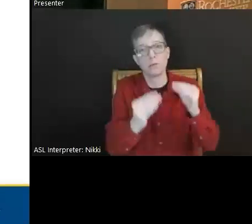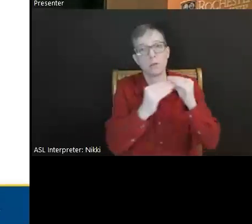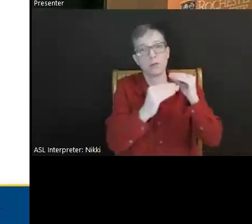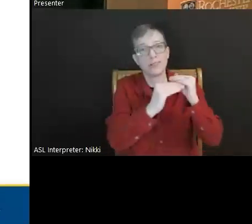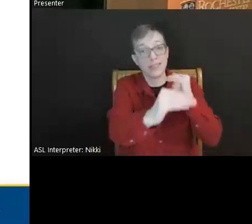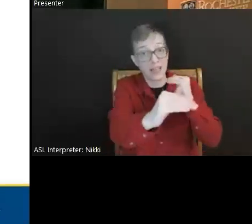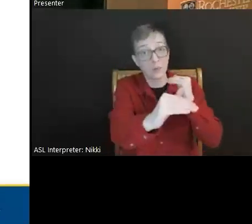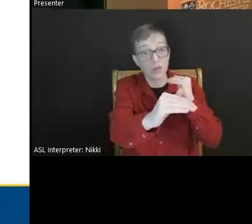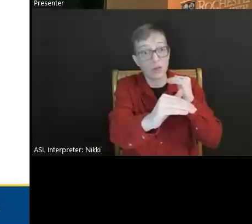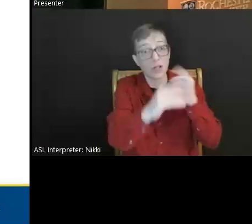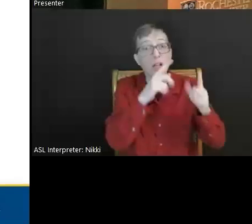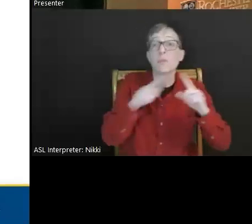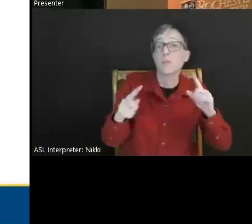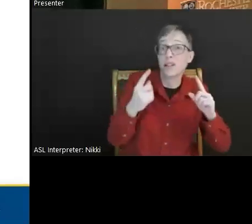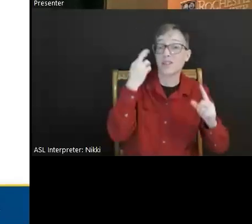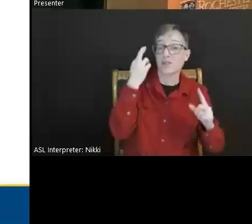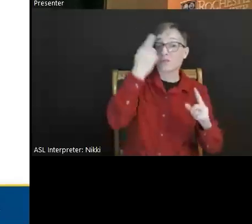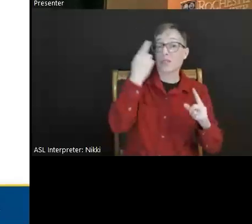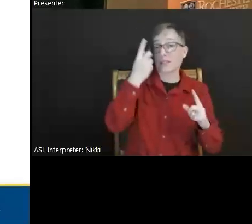care initially are still present.